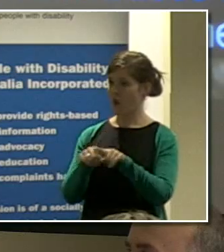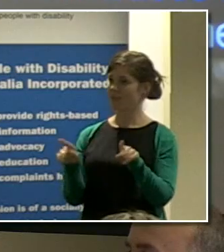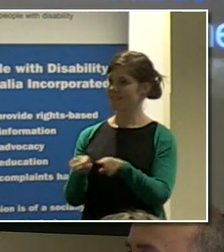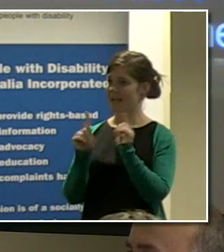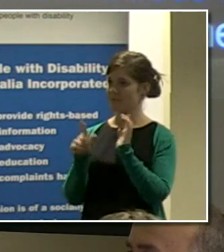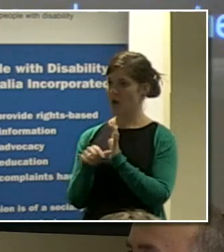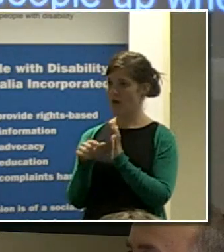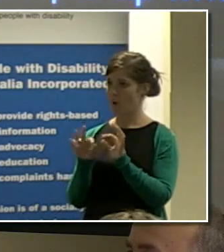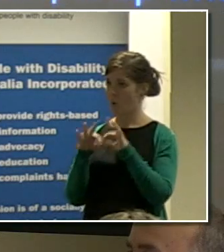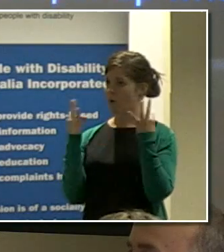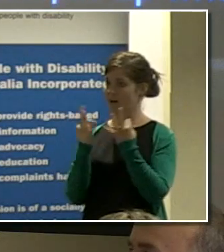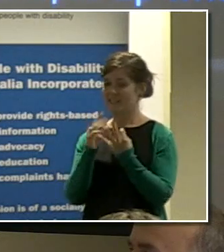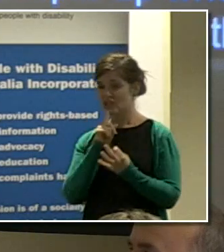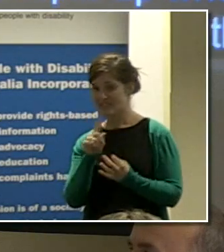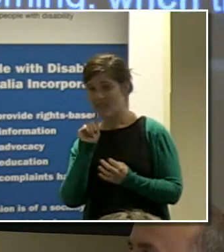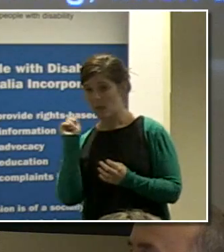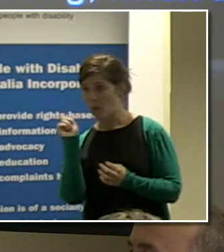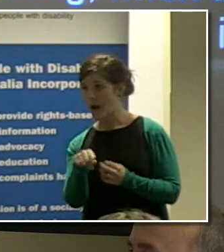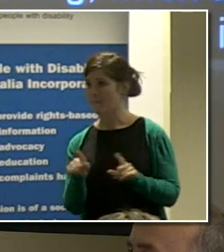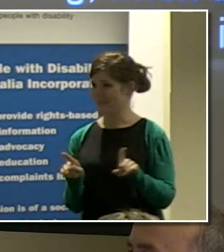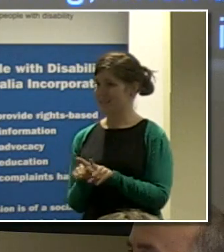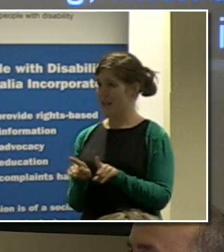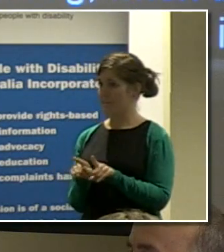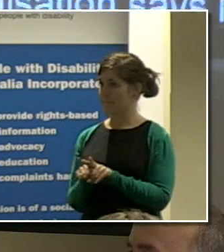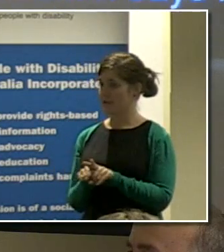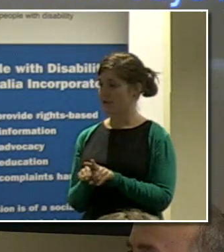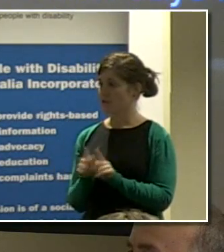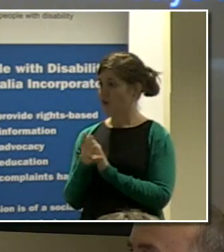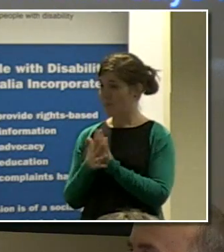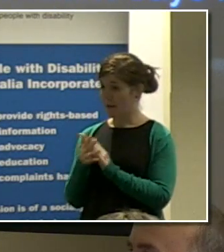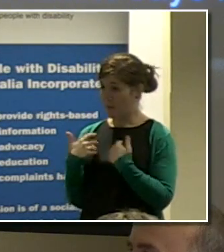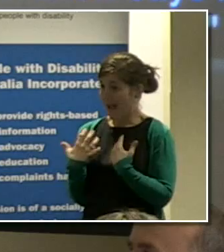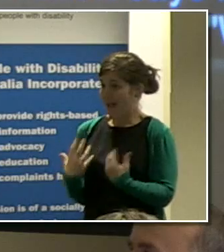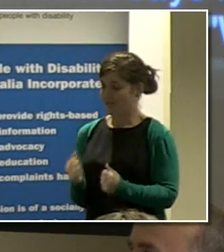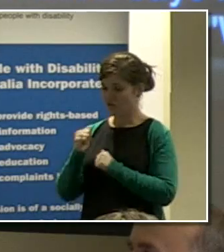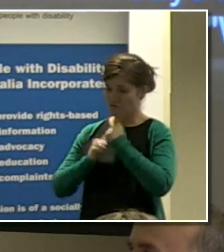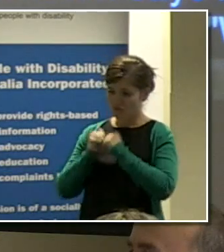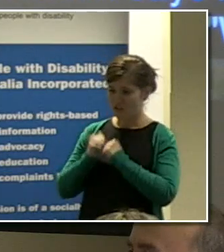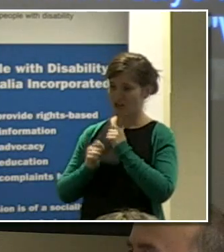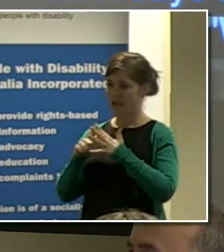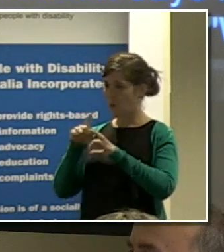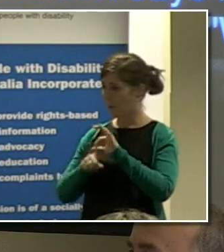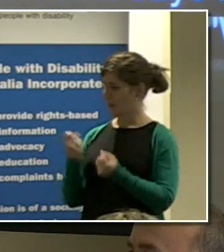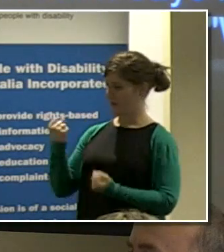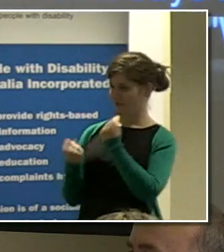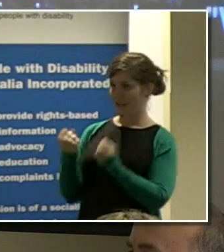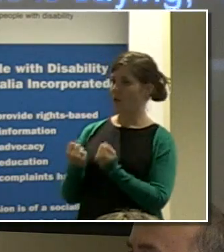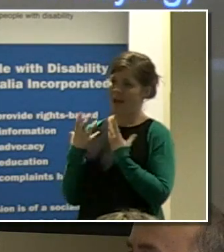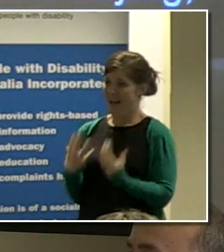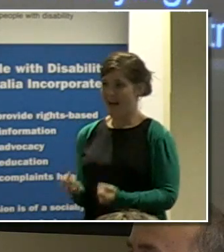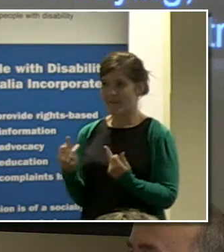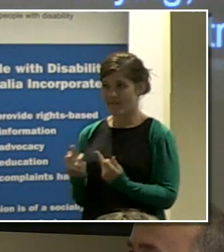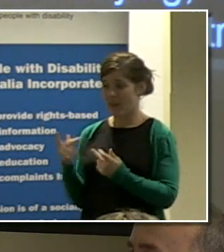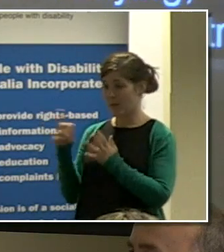organisation says it's coming. So this is saying we're not short of the infrastructure. We've got all of these vehicles there in a place like the